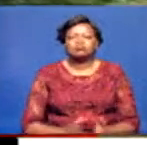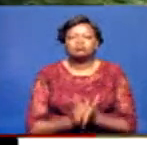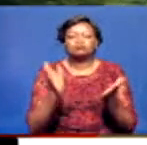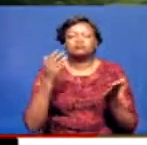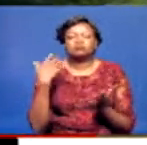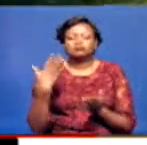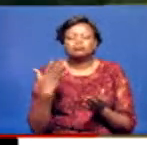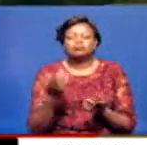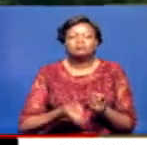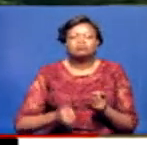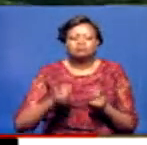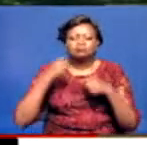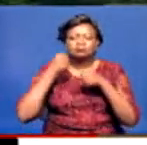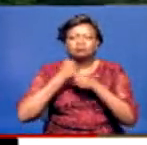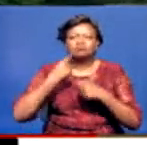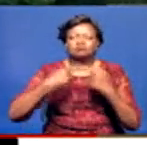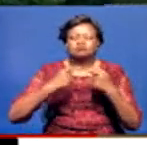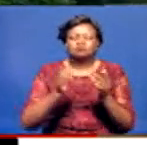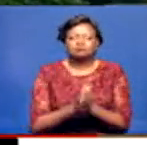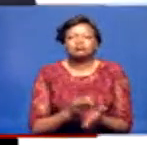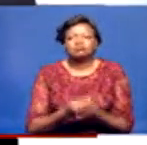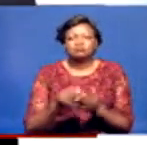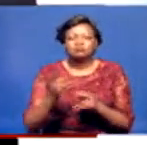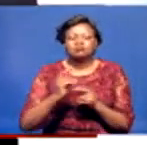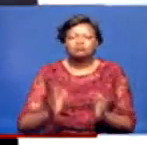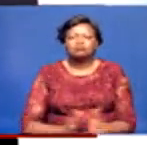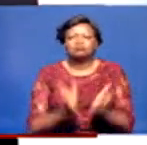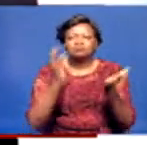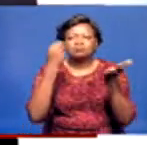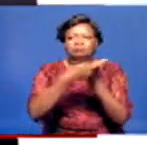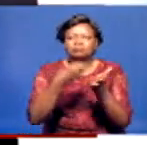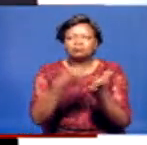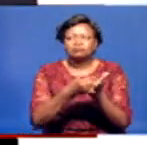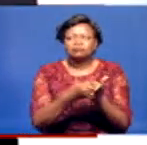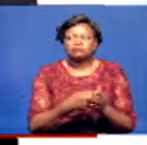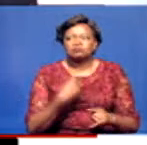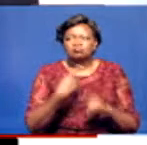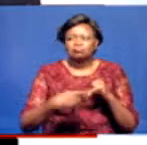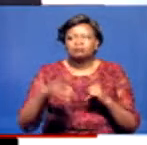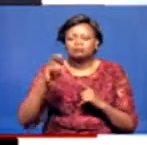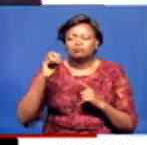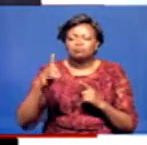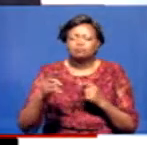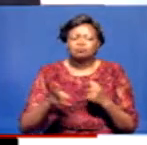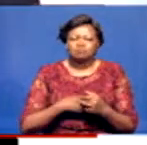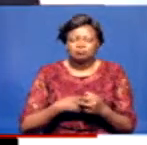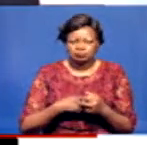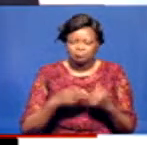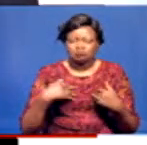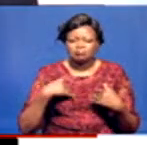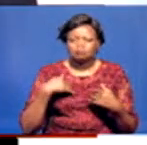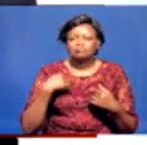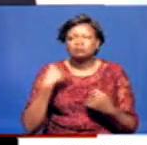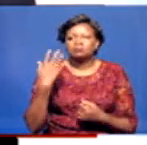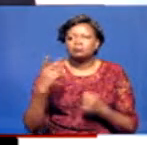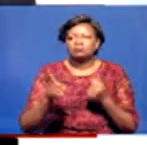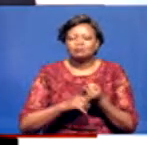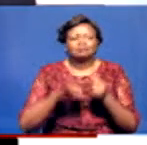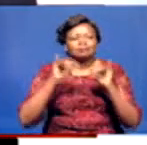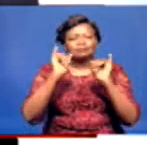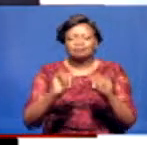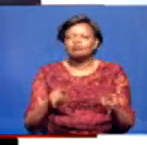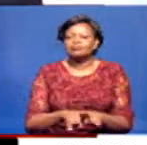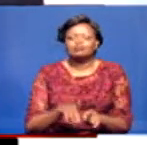the process and expenditure of public funds. But in 2017, we had scored 46. So we've remained the same